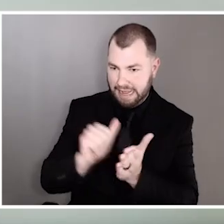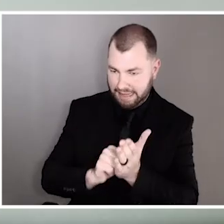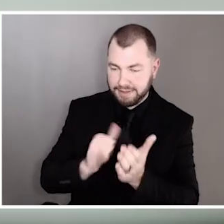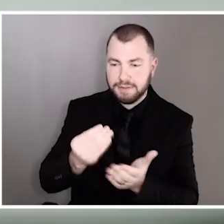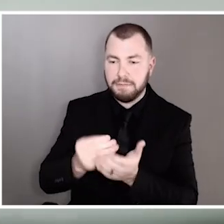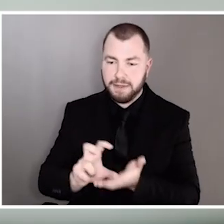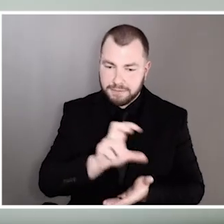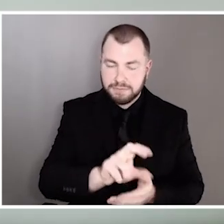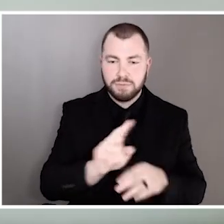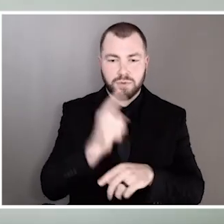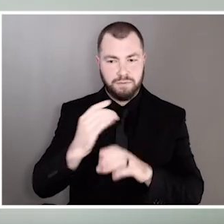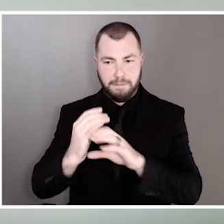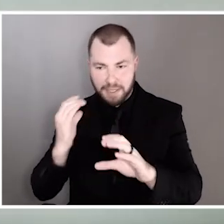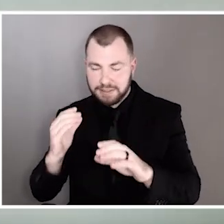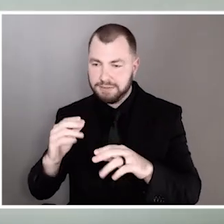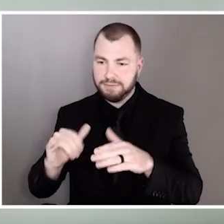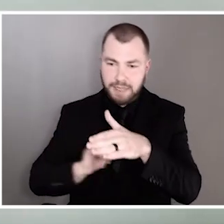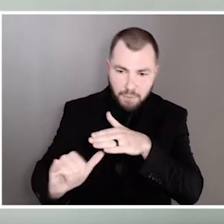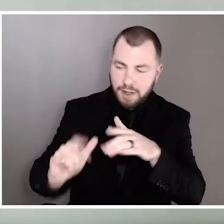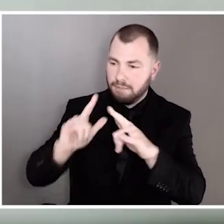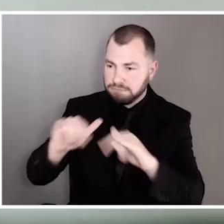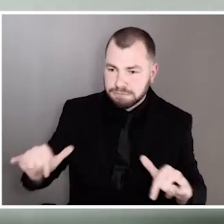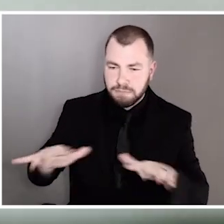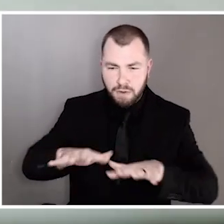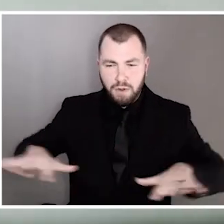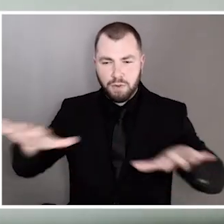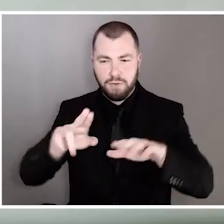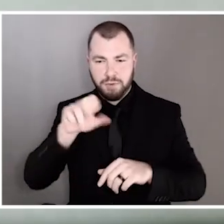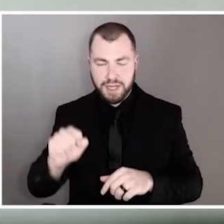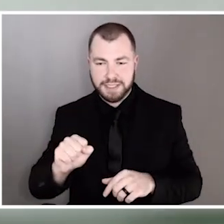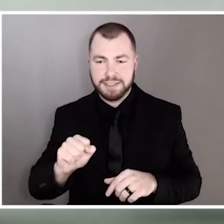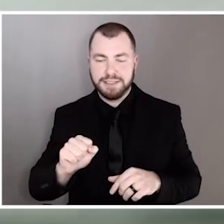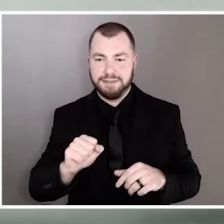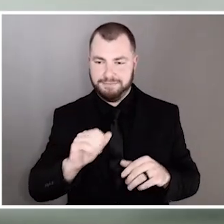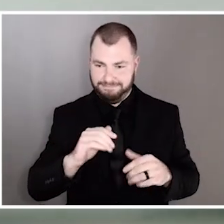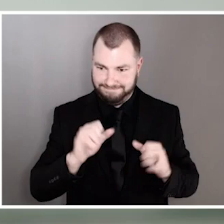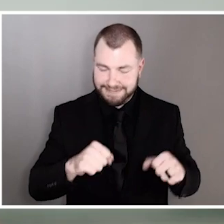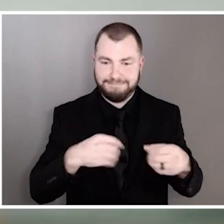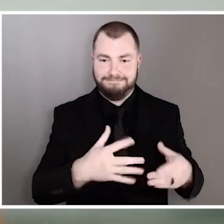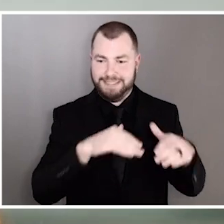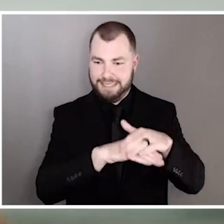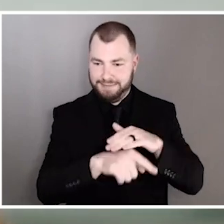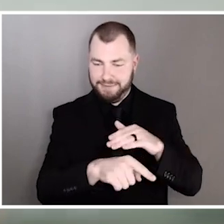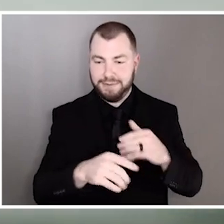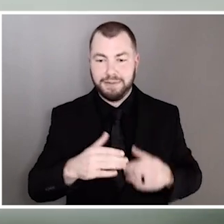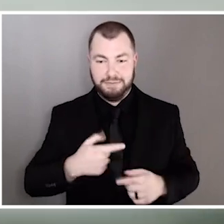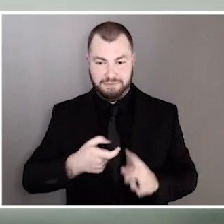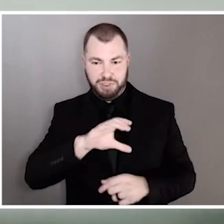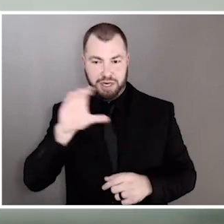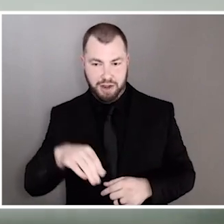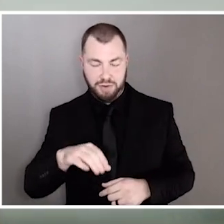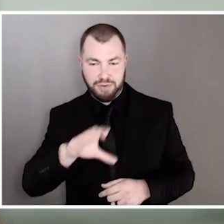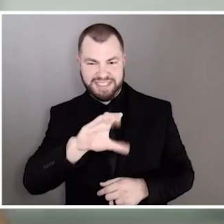by mass transit all over the country to make all of their stations accessible. I come from Chicago. The Chicago Transit Authority,